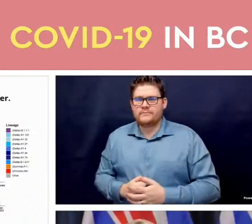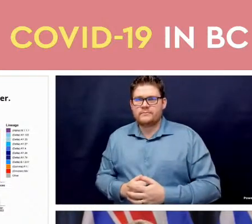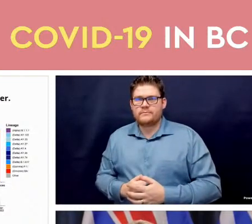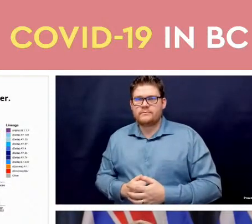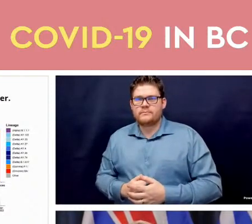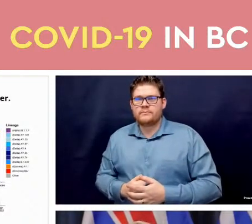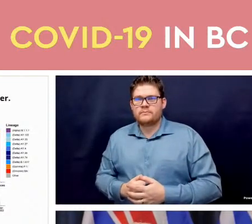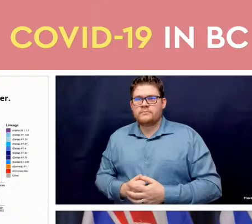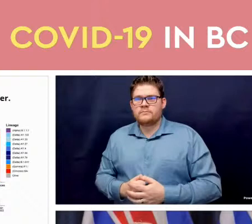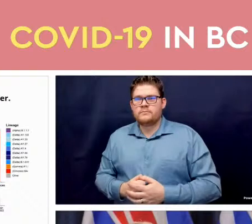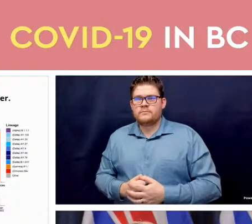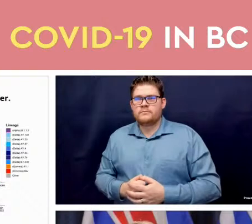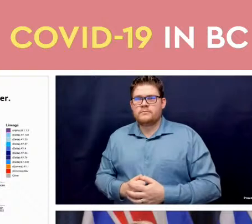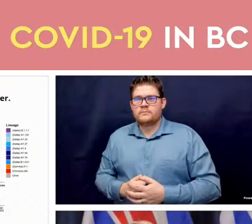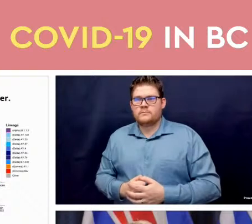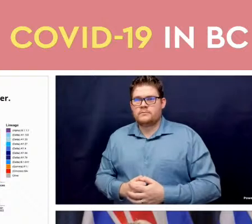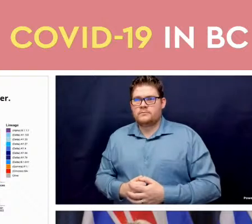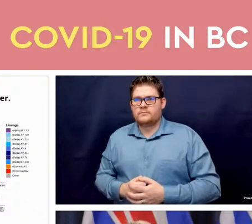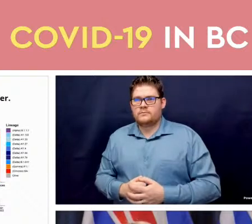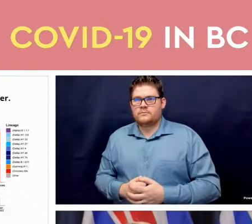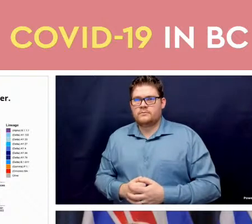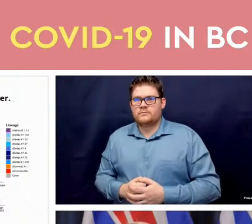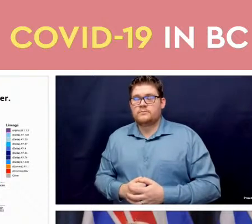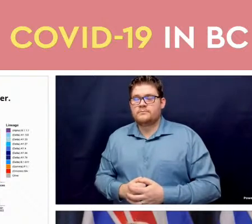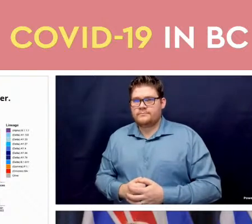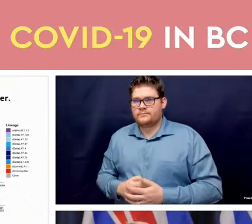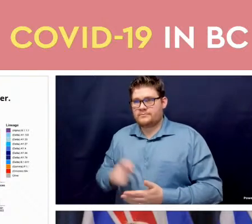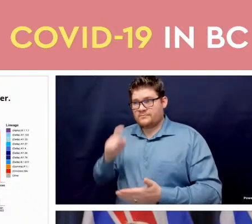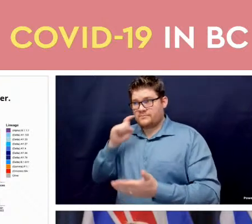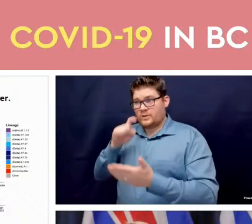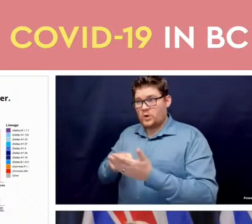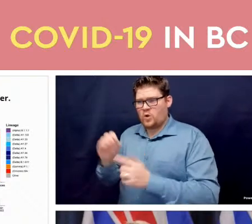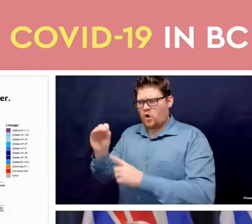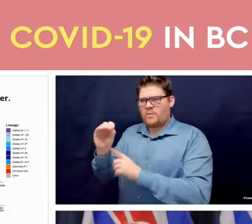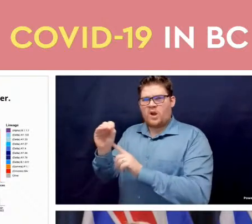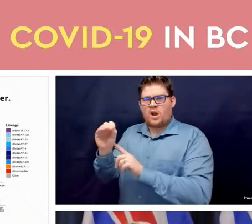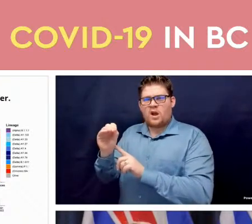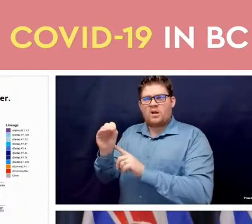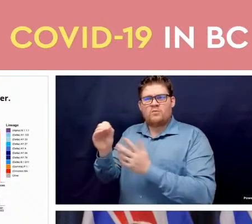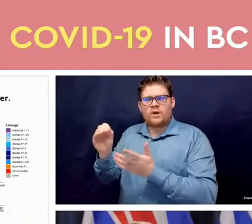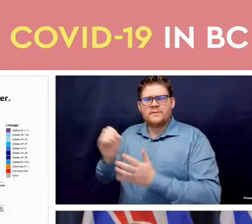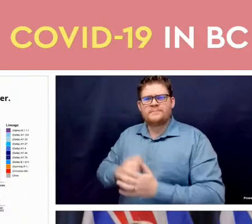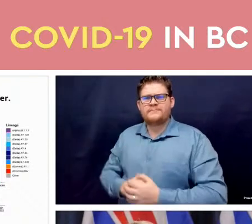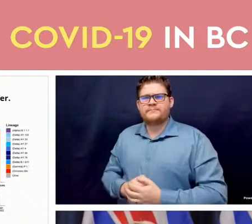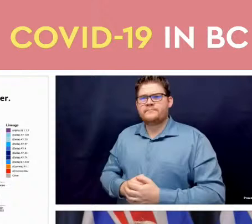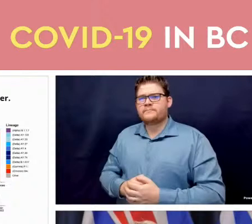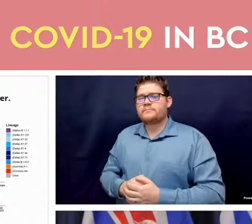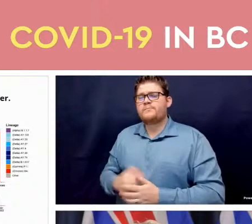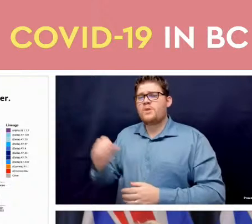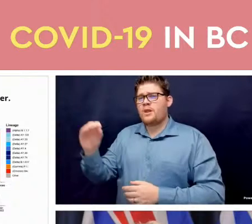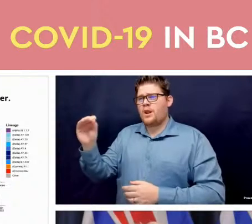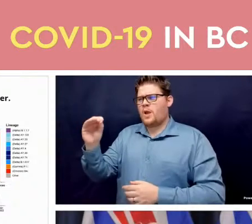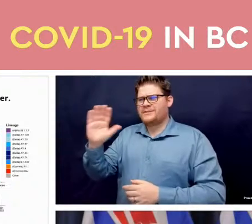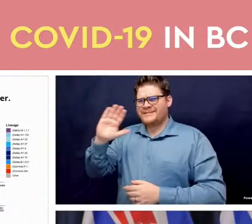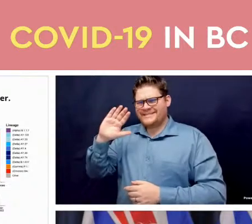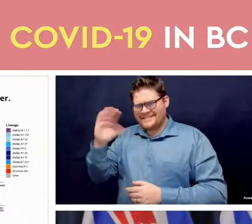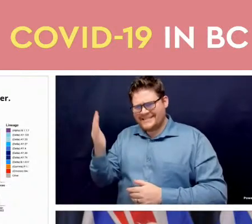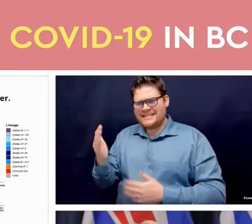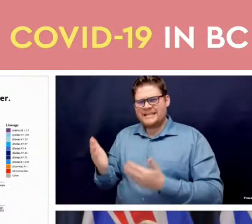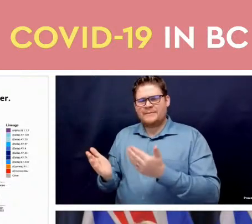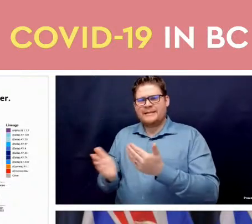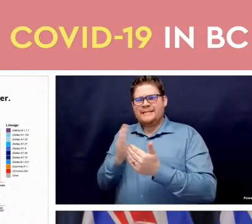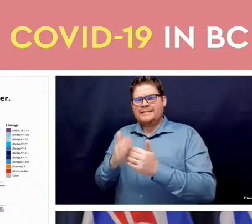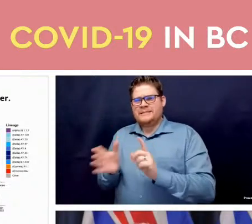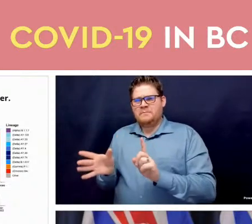through this pandemic, recognizing that transmission in the community and impact on the healthcare system is now affected by two